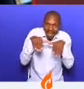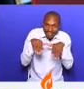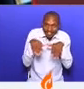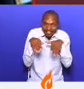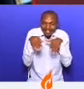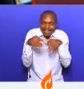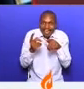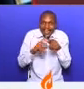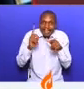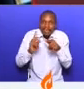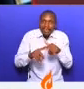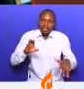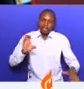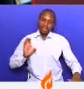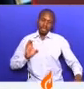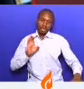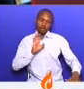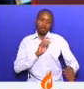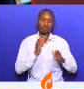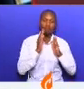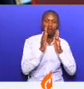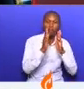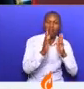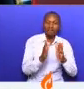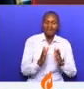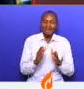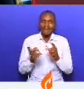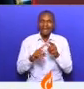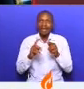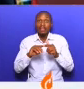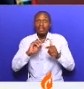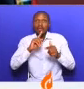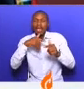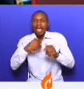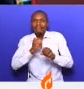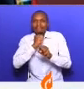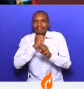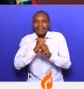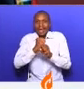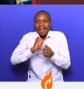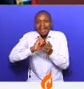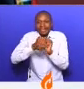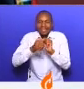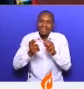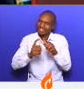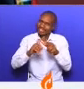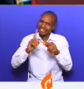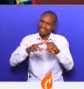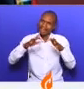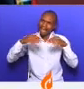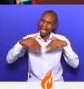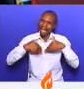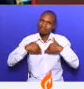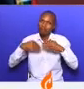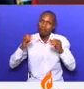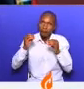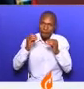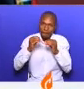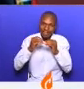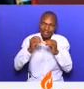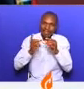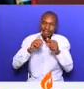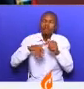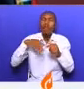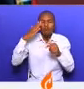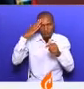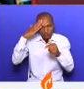the committee of the whole. Those who have amendments to file, you know the